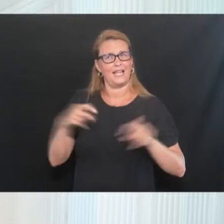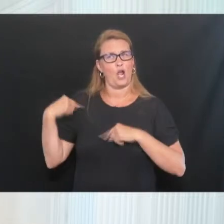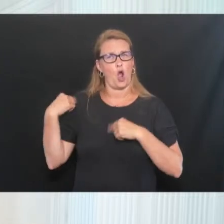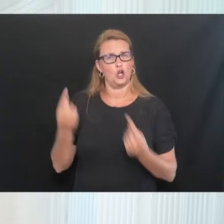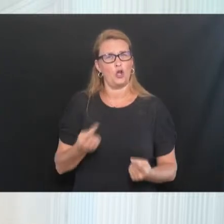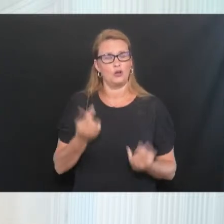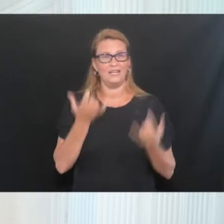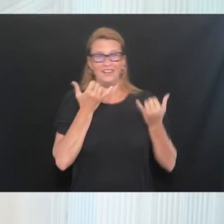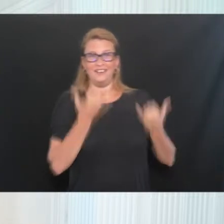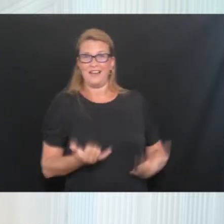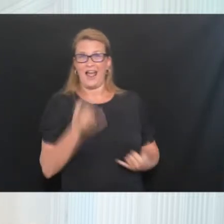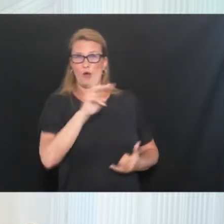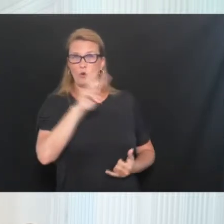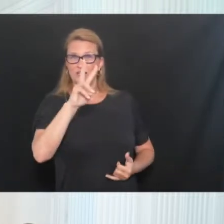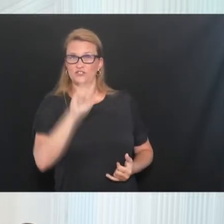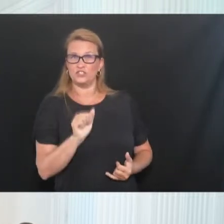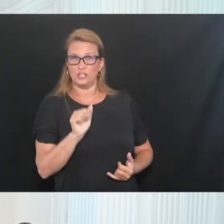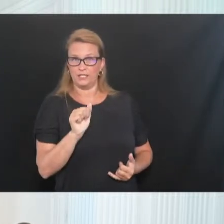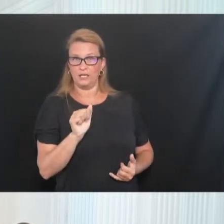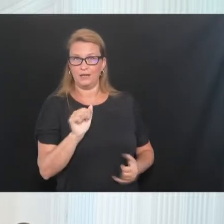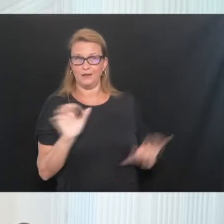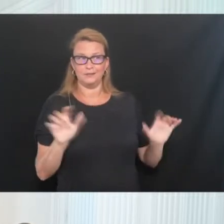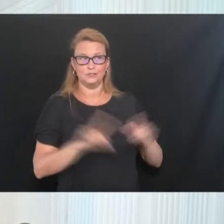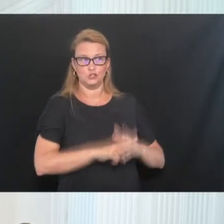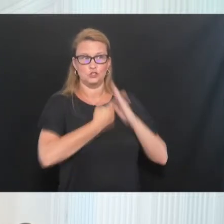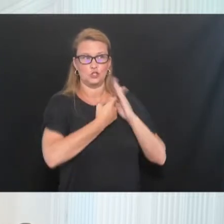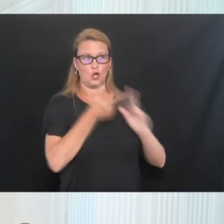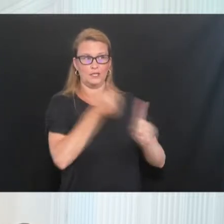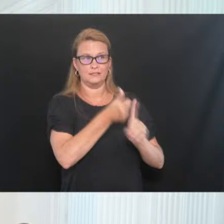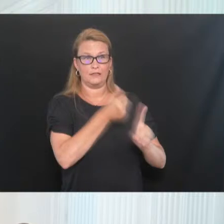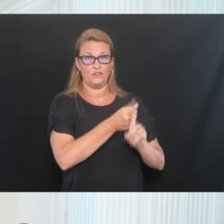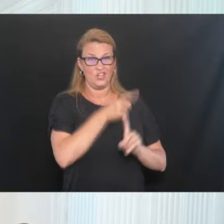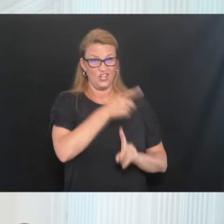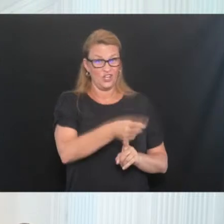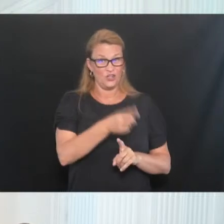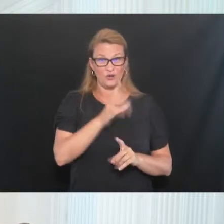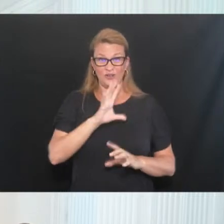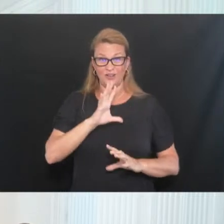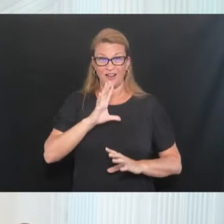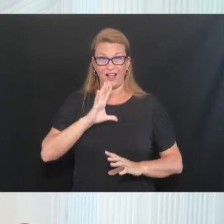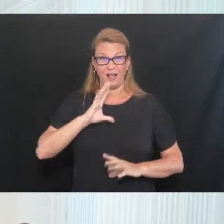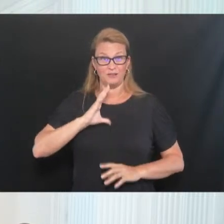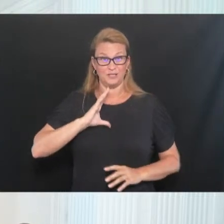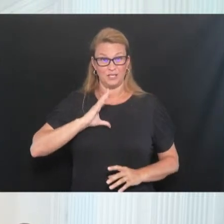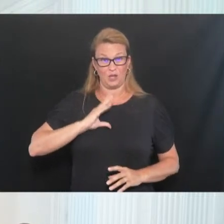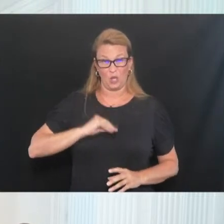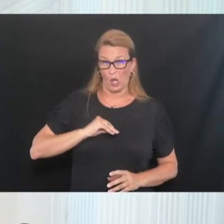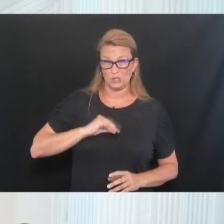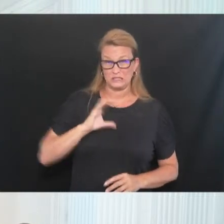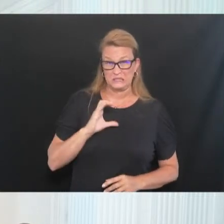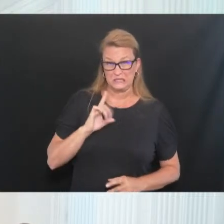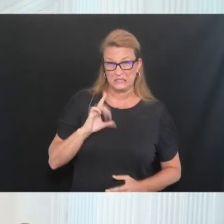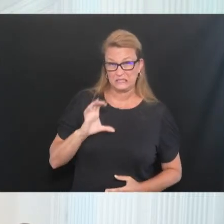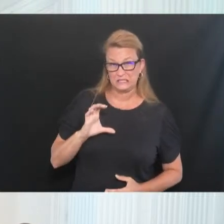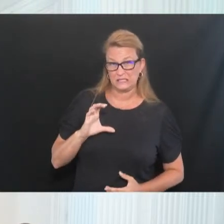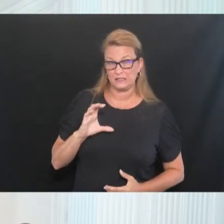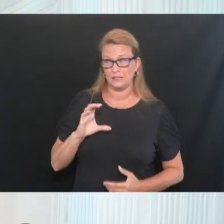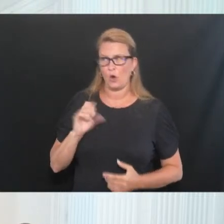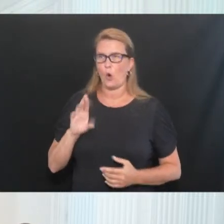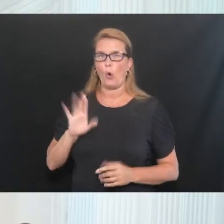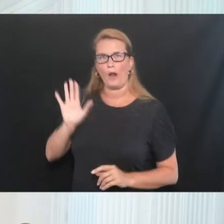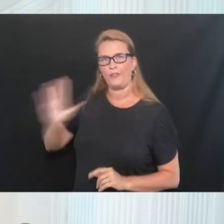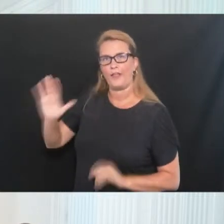own. Have you lost confidence in the CDC or at least their ability to deliver